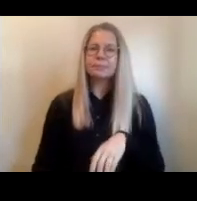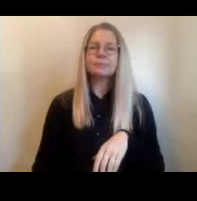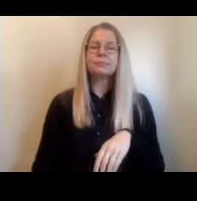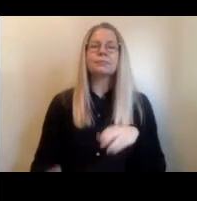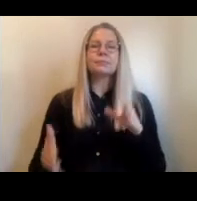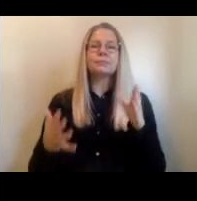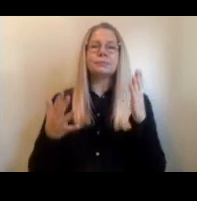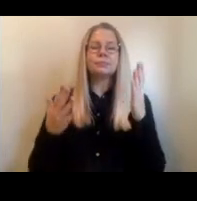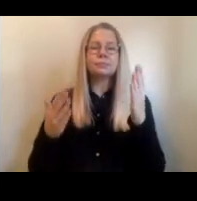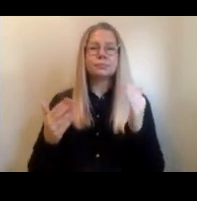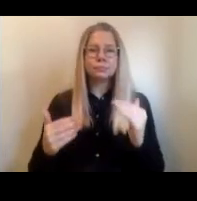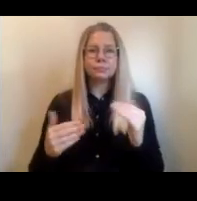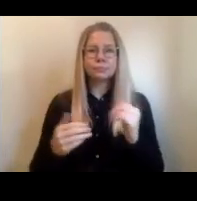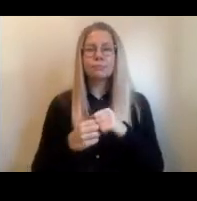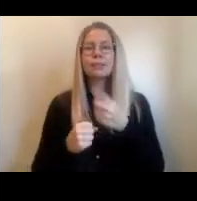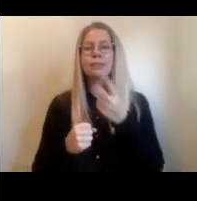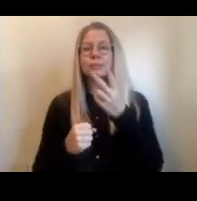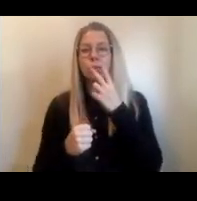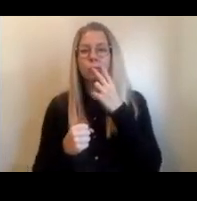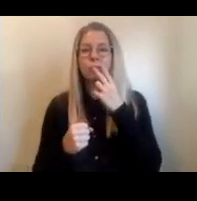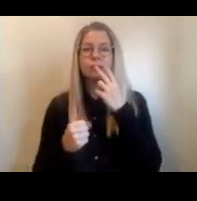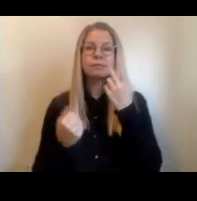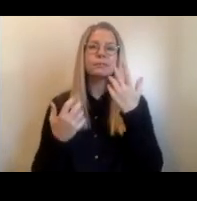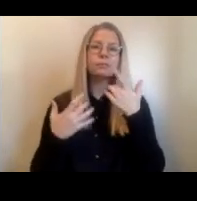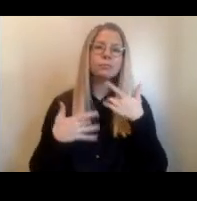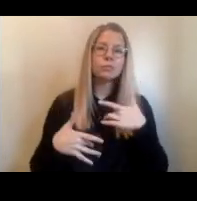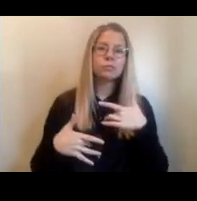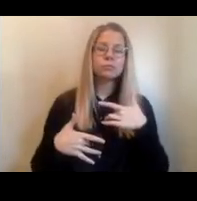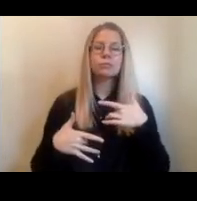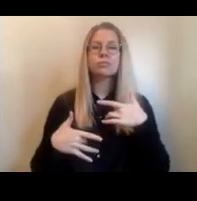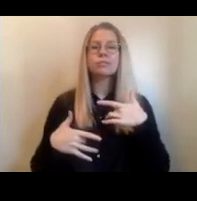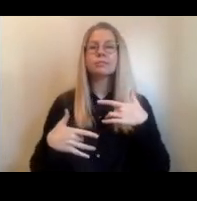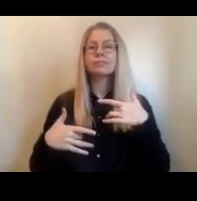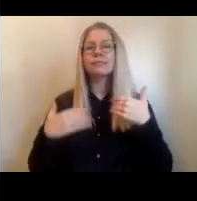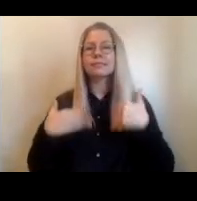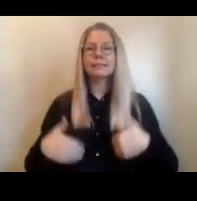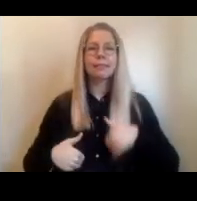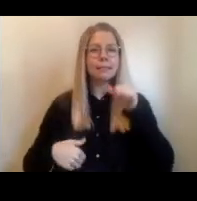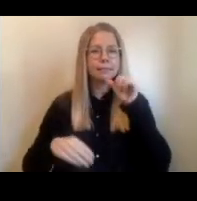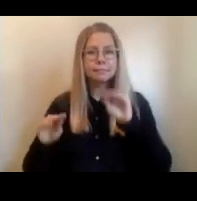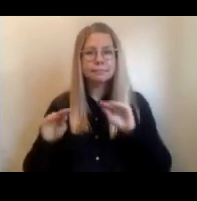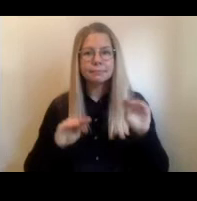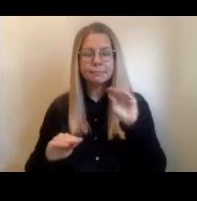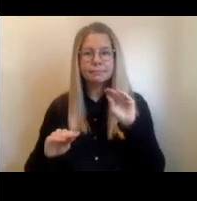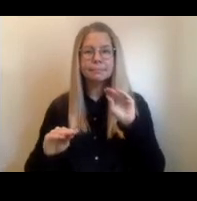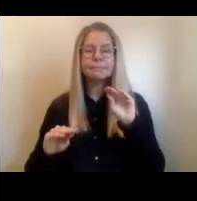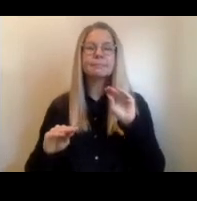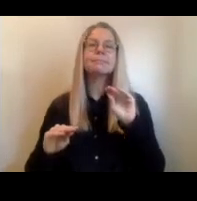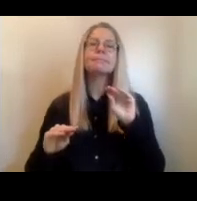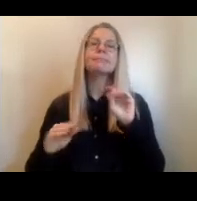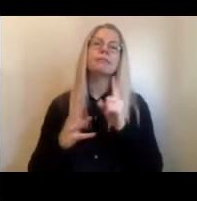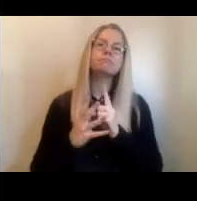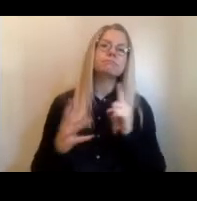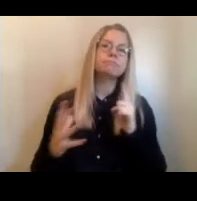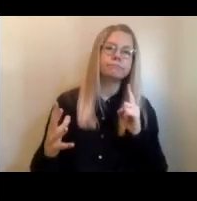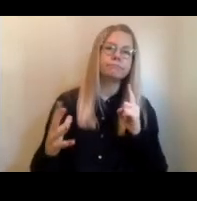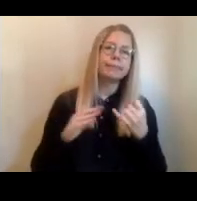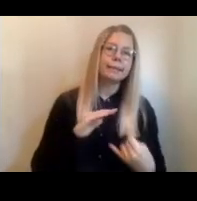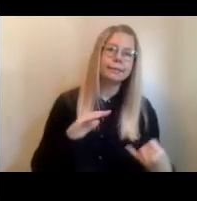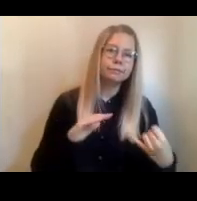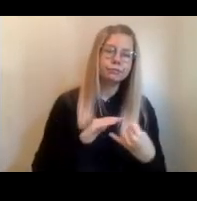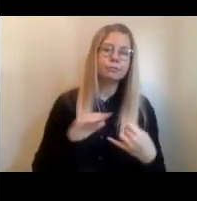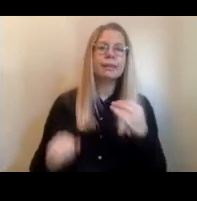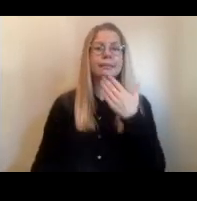Smoking, depression, physical inactivity, social isolation, and diabetes in later life. They're all